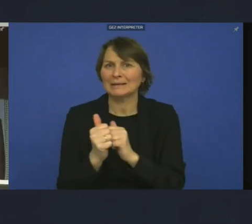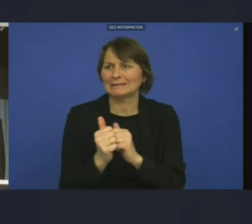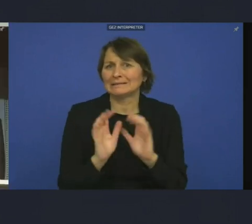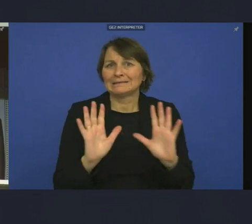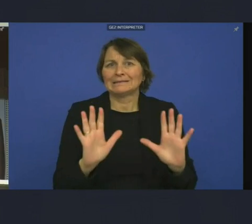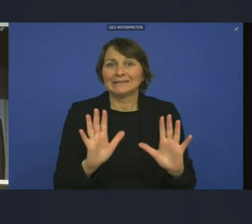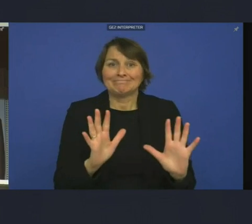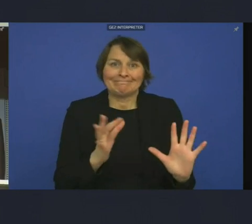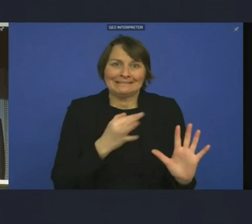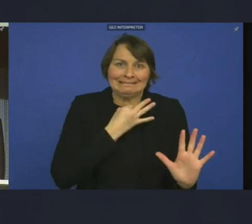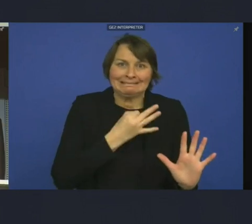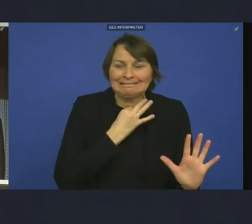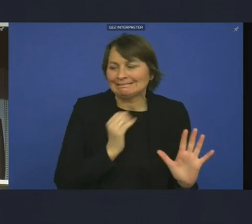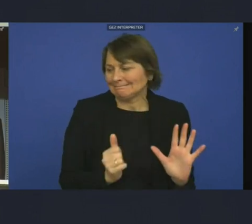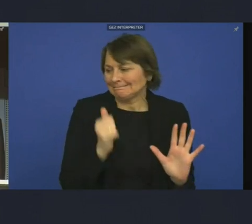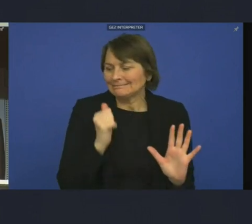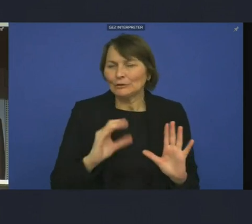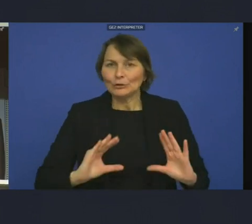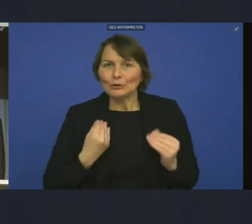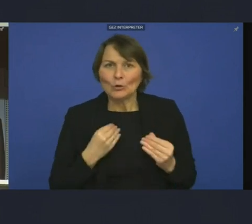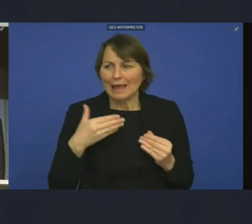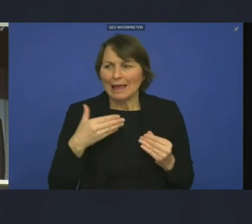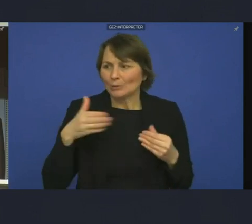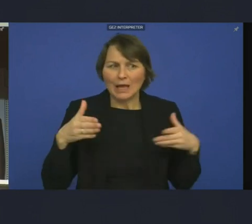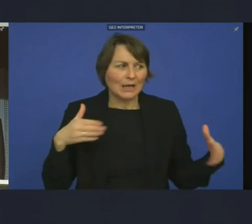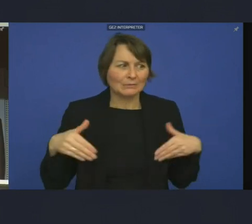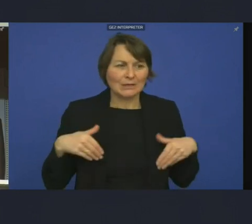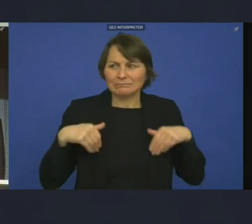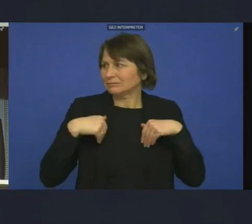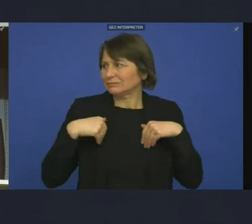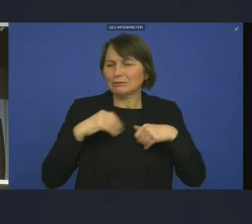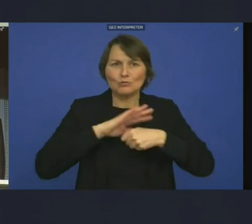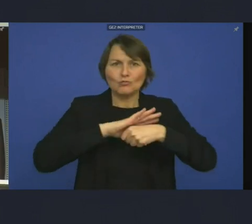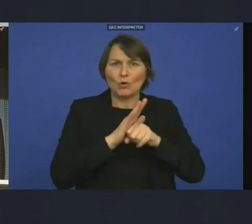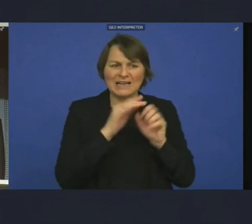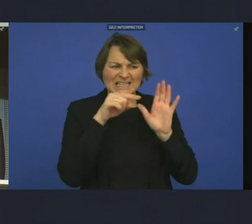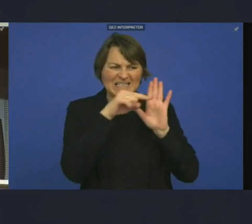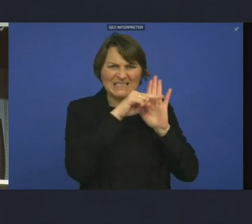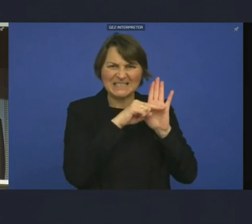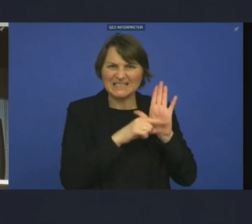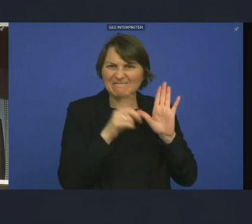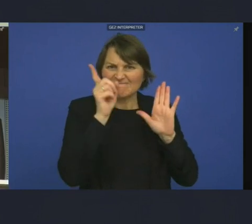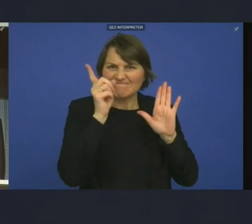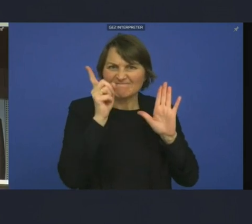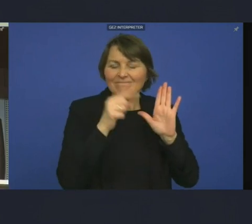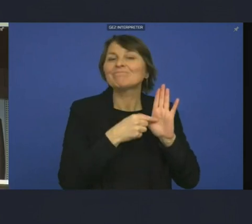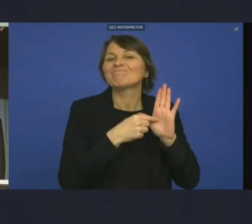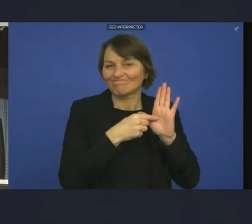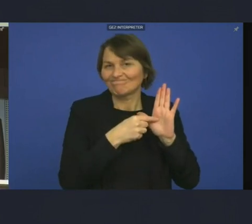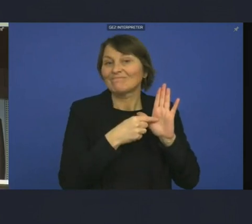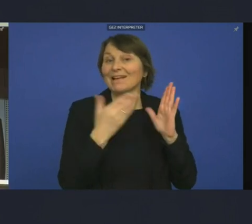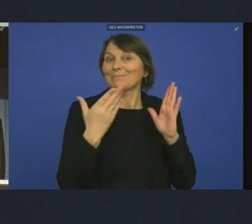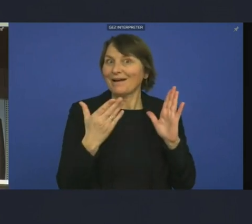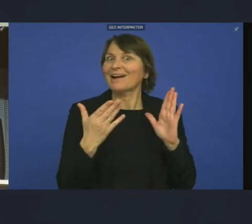safety rules and restrictions, and therefore it was very good to have new participants for sport clubs